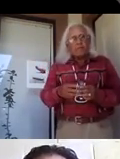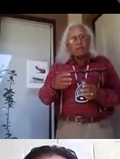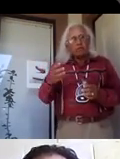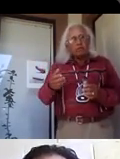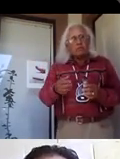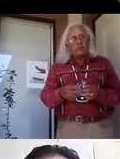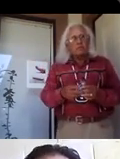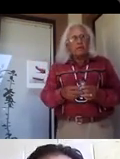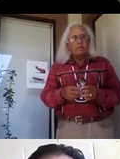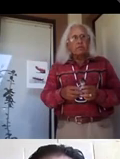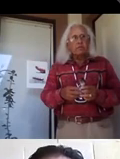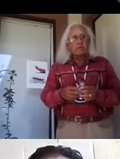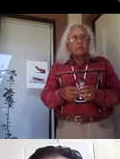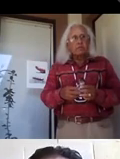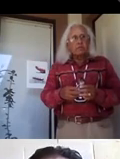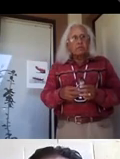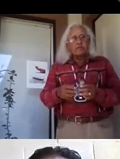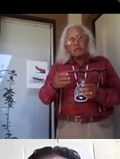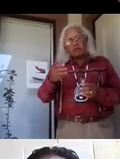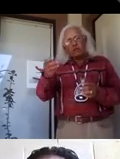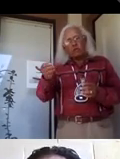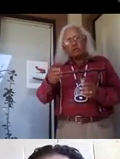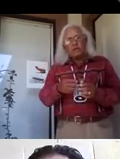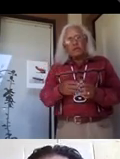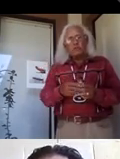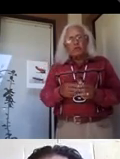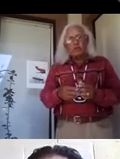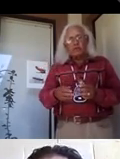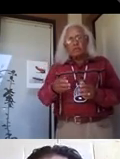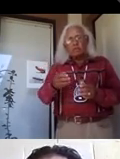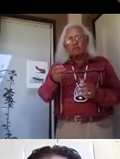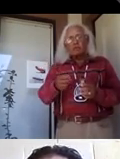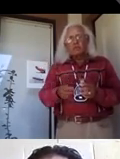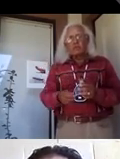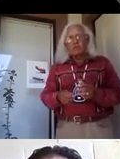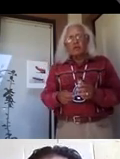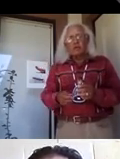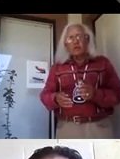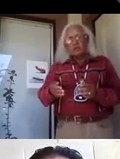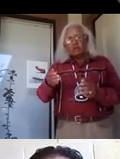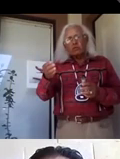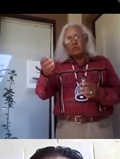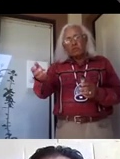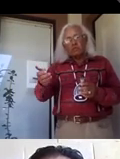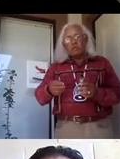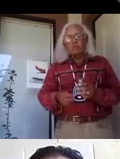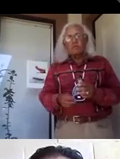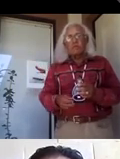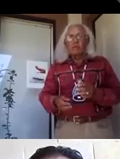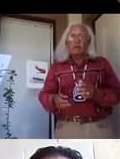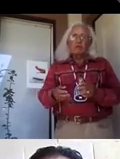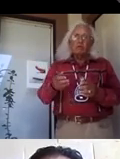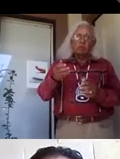that they make it through these difficult times, and as they get towards the end of the journey, that they pass their lessons on to the young